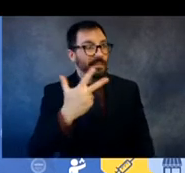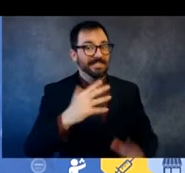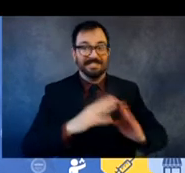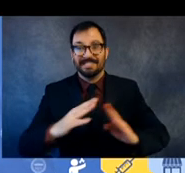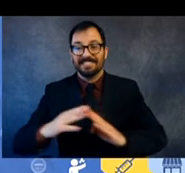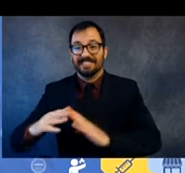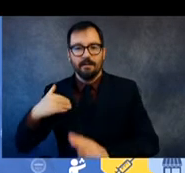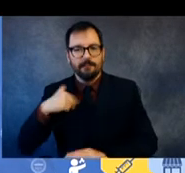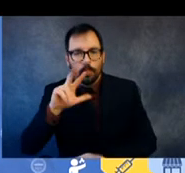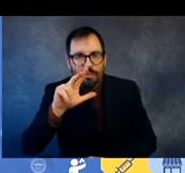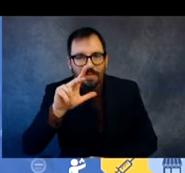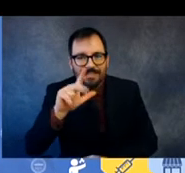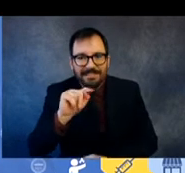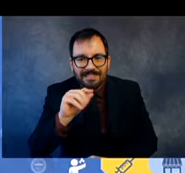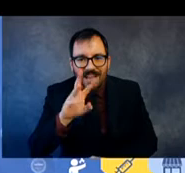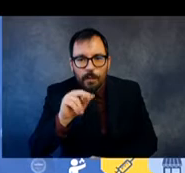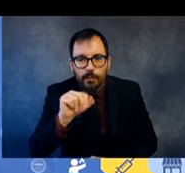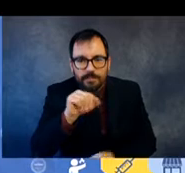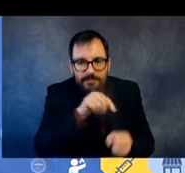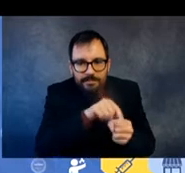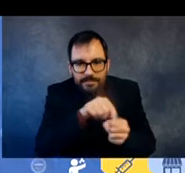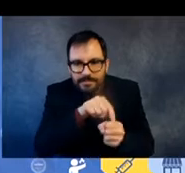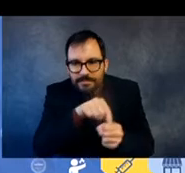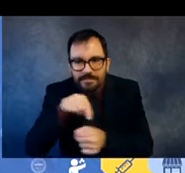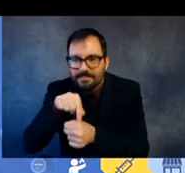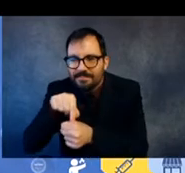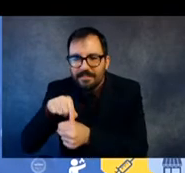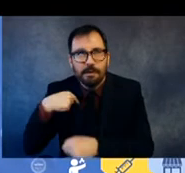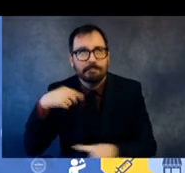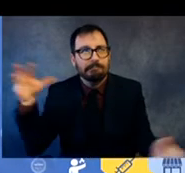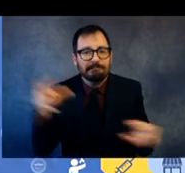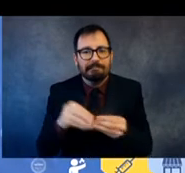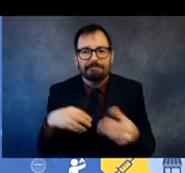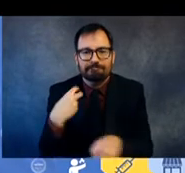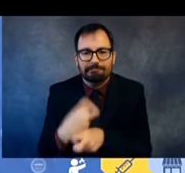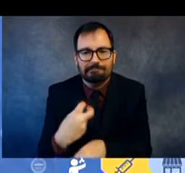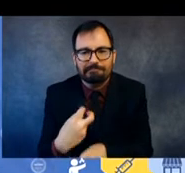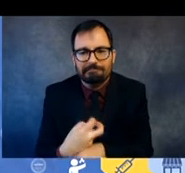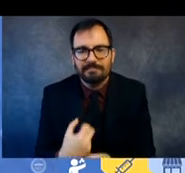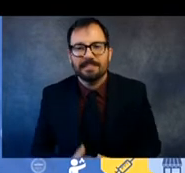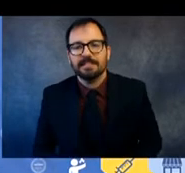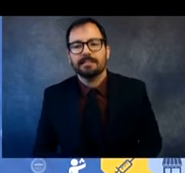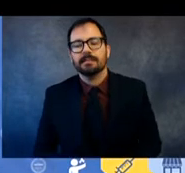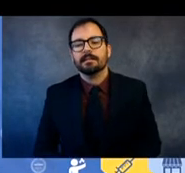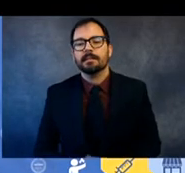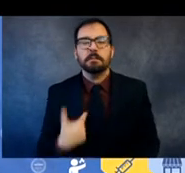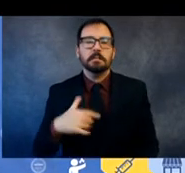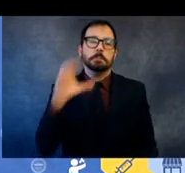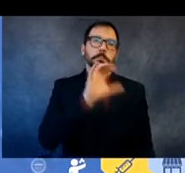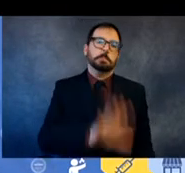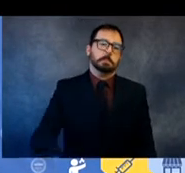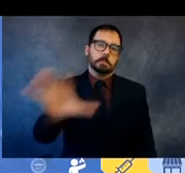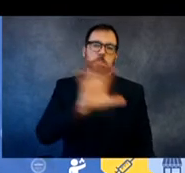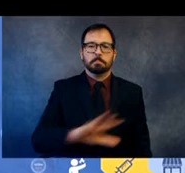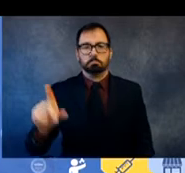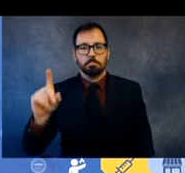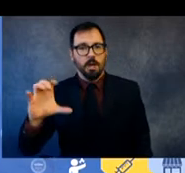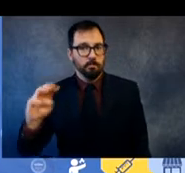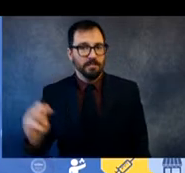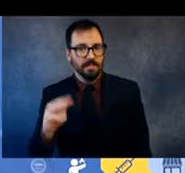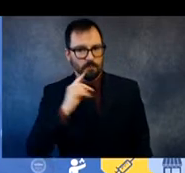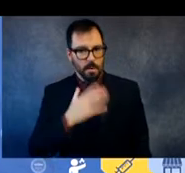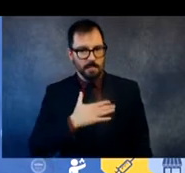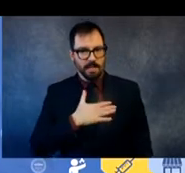Yeah. I've got 23 towns and 3 cities, so it's tough for me to add all that up. But I'm ballparking, say probably 100 million. For your district?